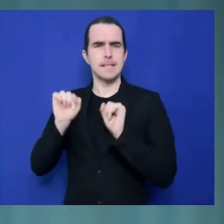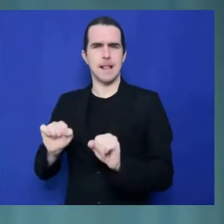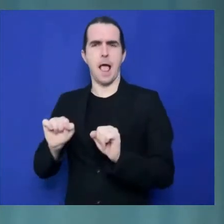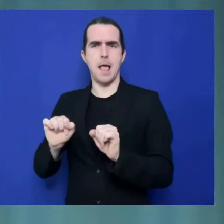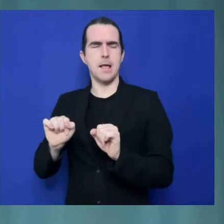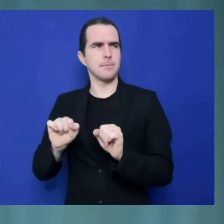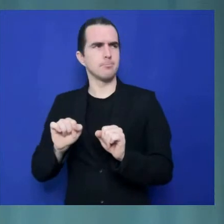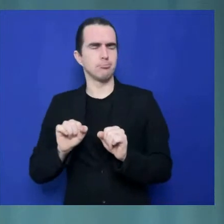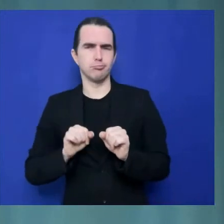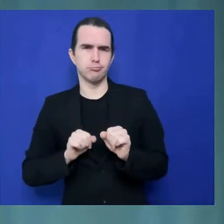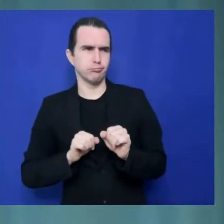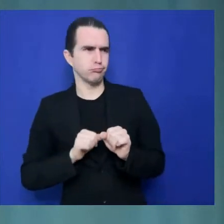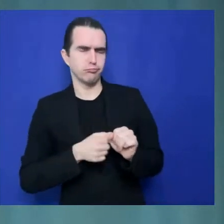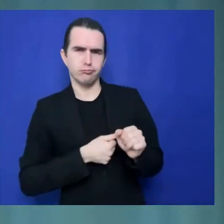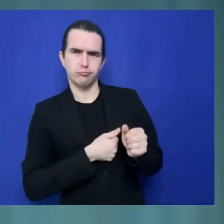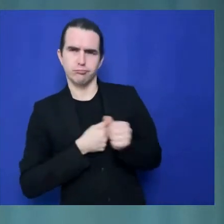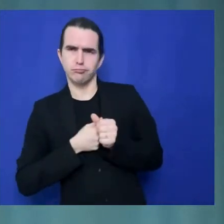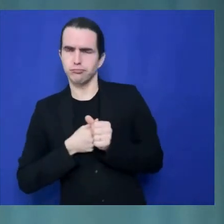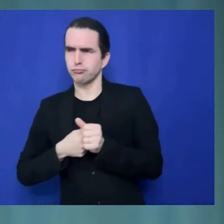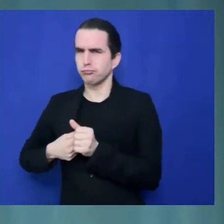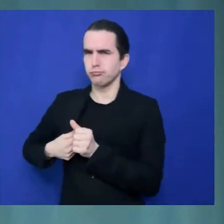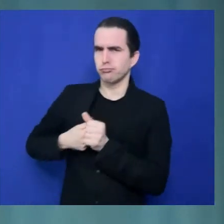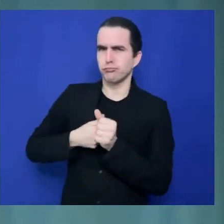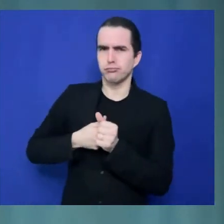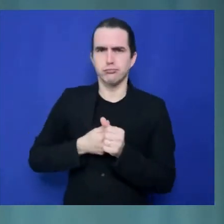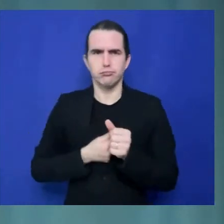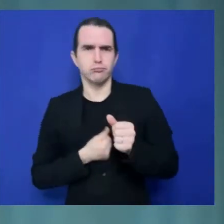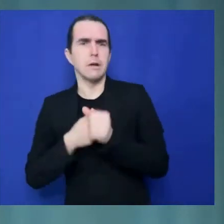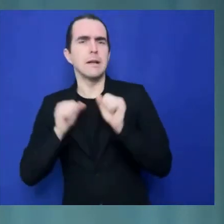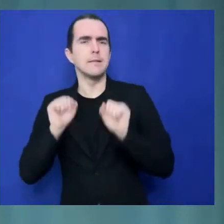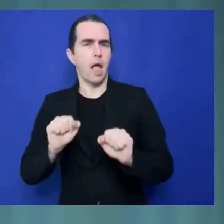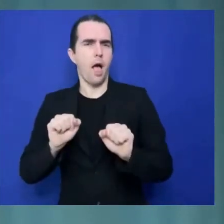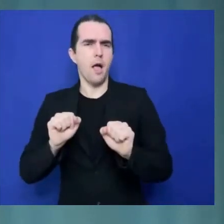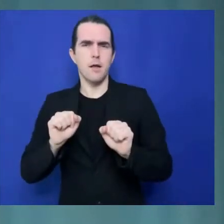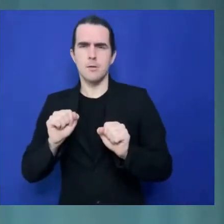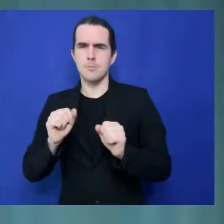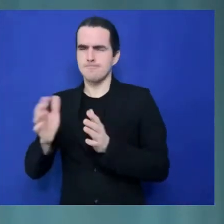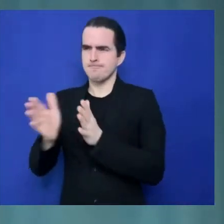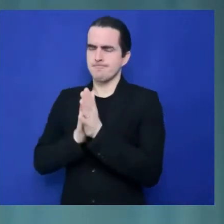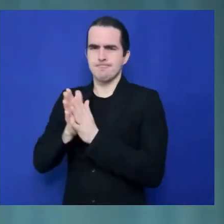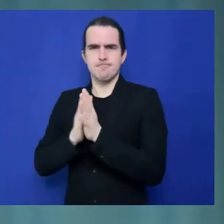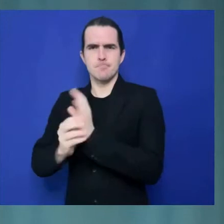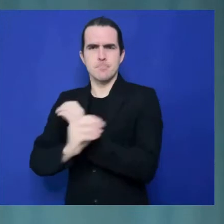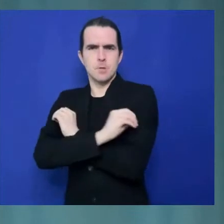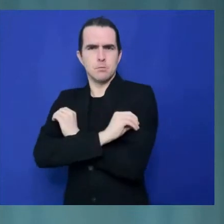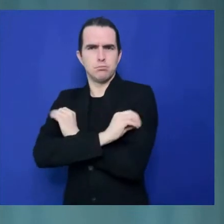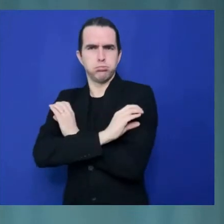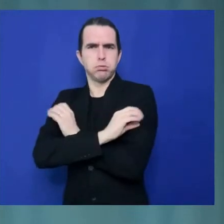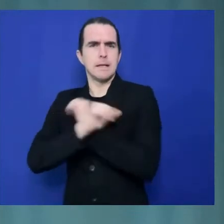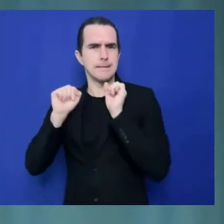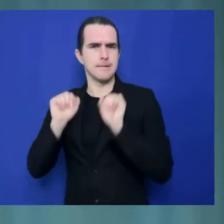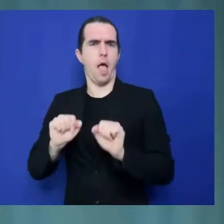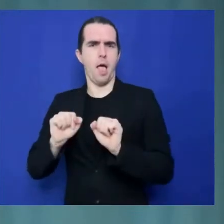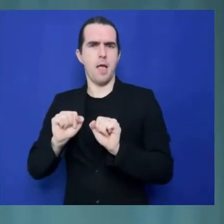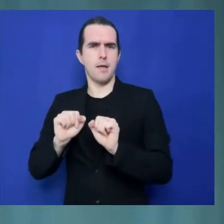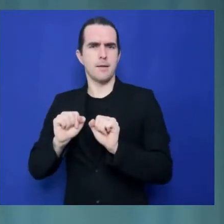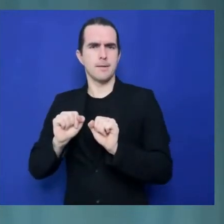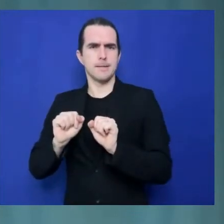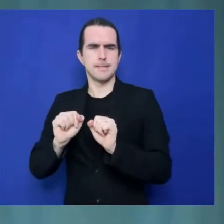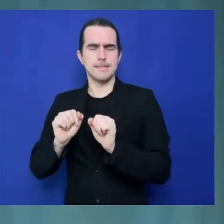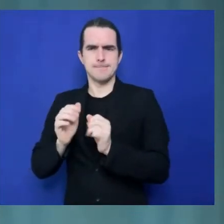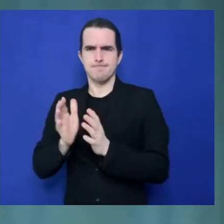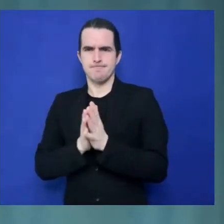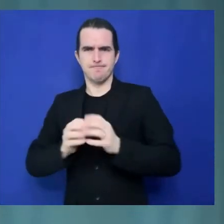and sustainability, being the cornerstones of a new renaissance in society